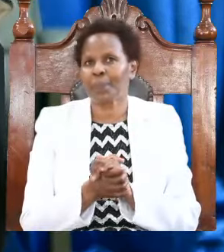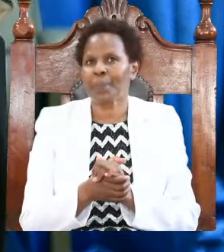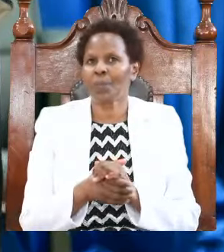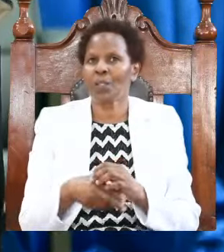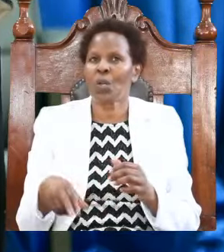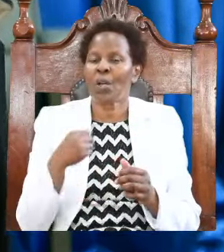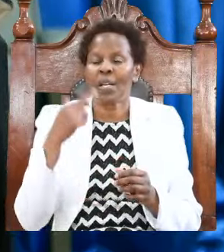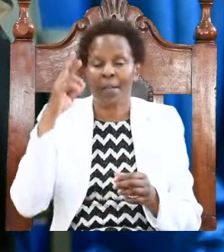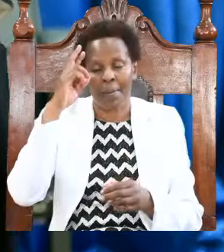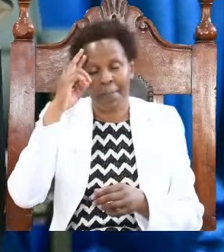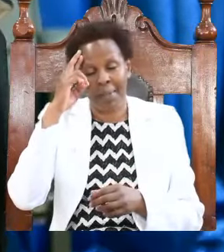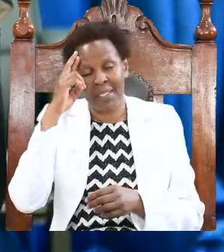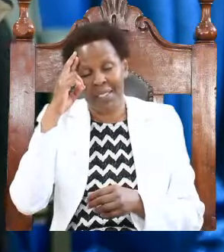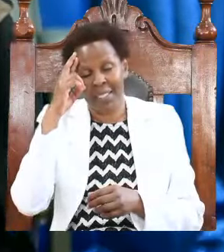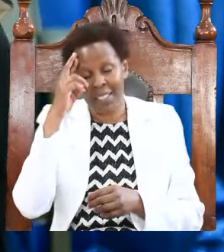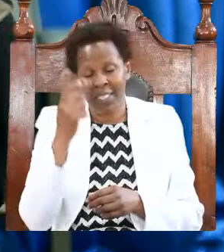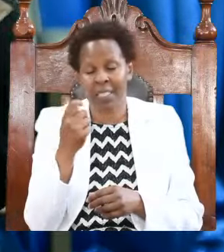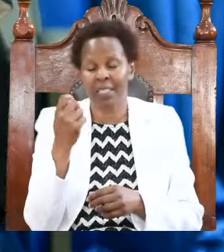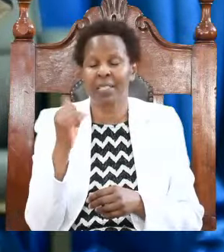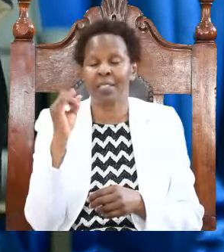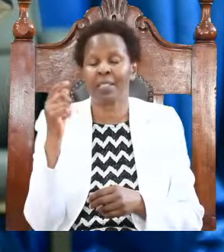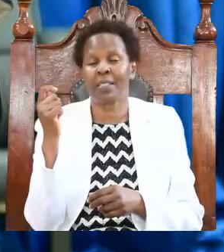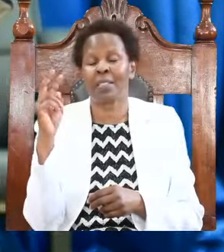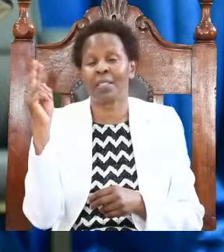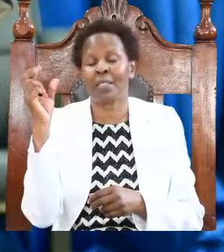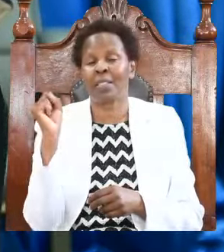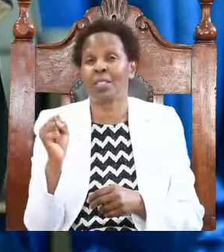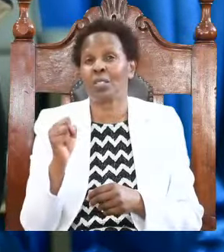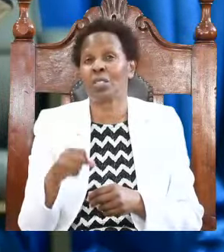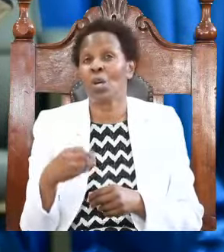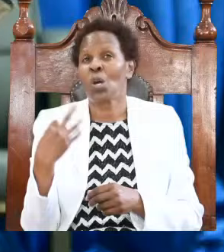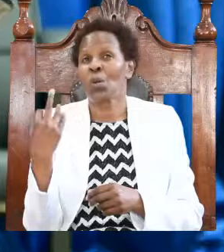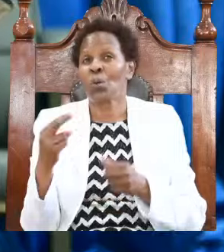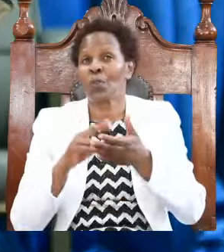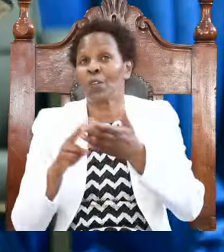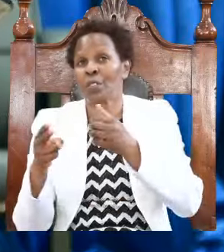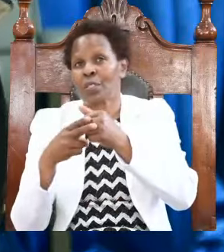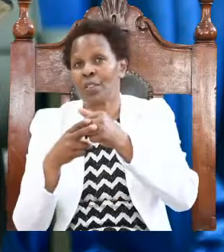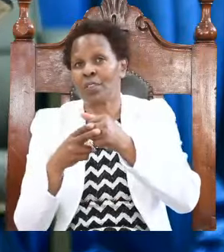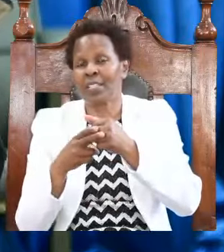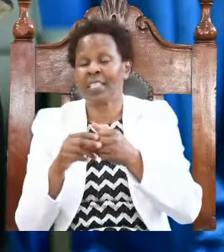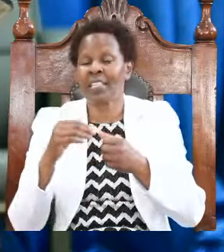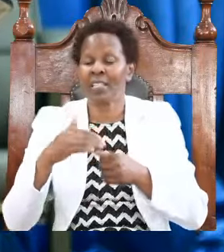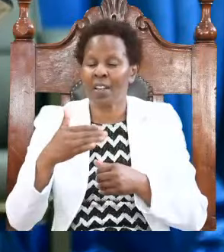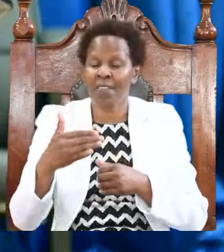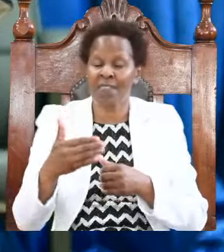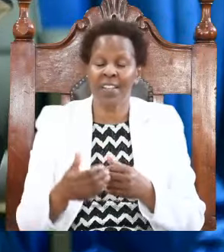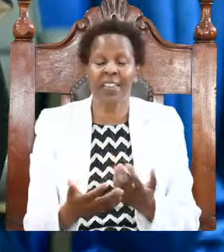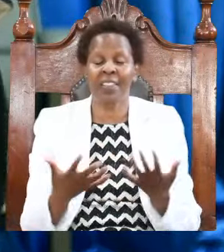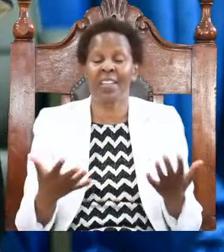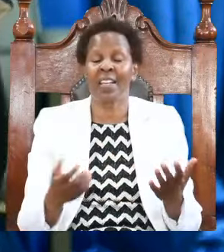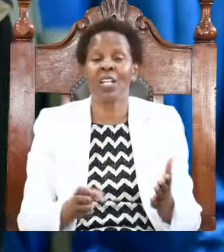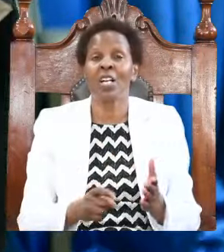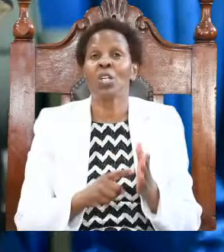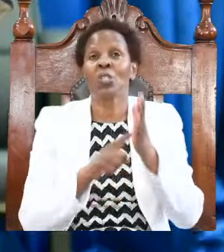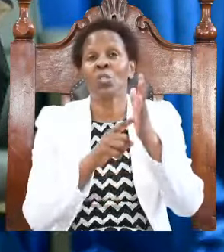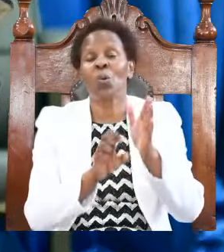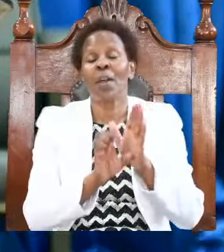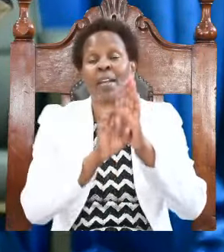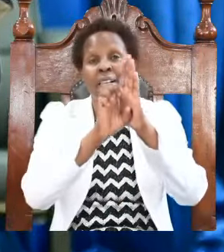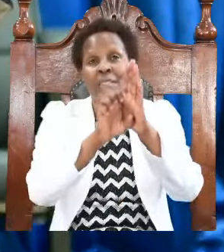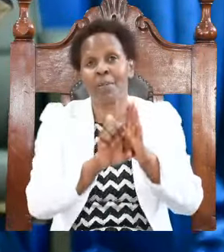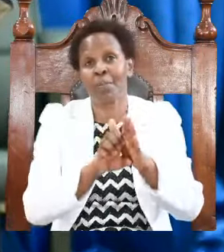are reminded in Titus chapter 2 and verse 7, it says that in everything, set them an example by doing